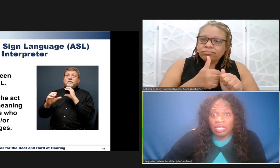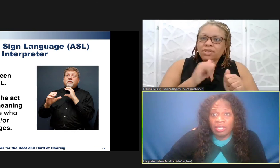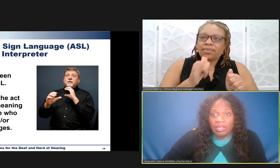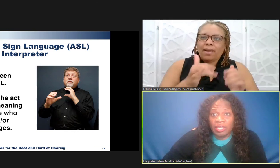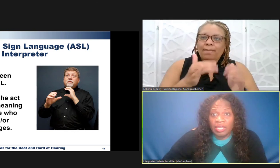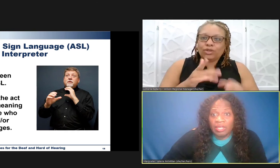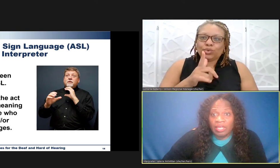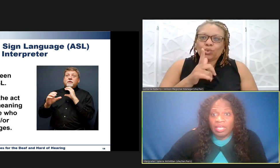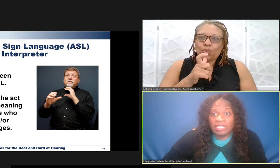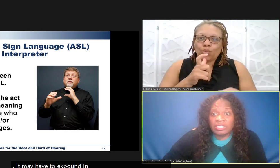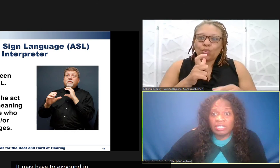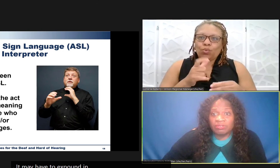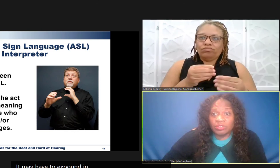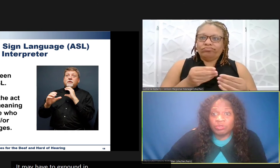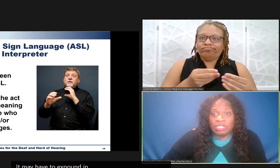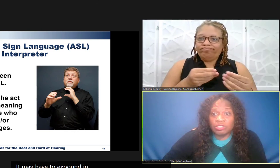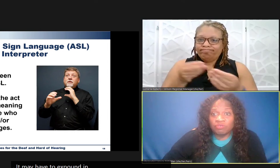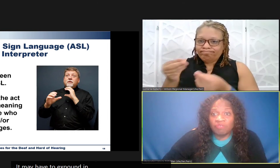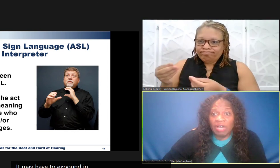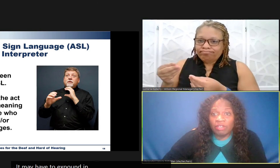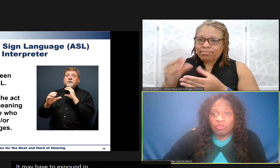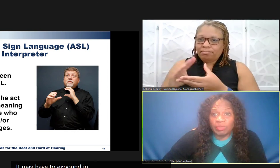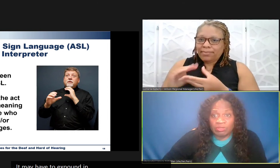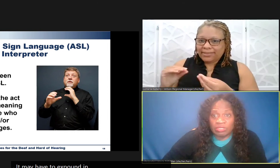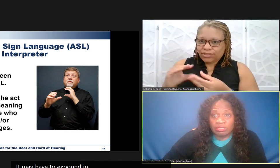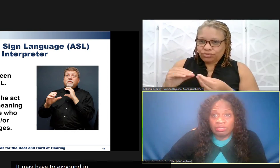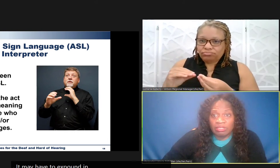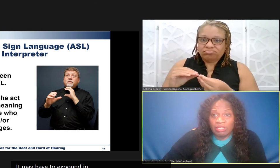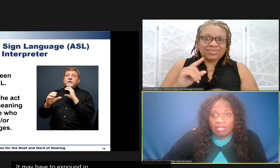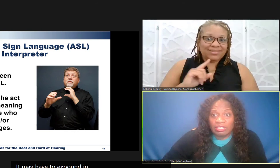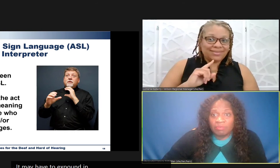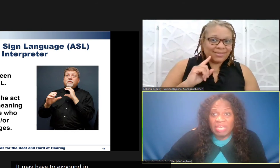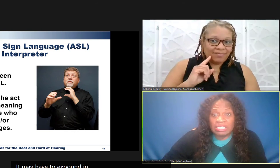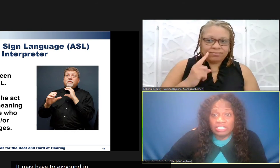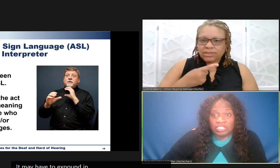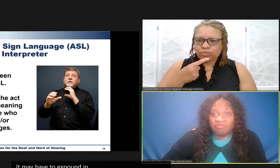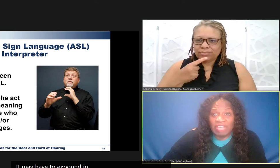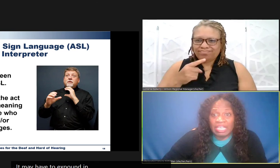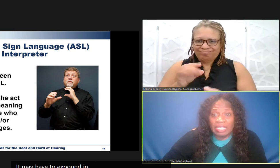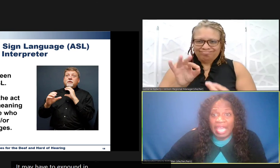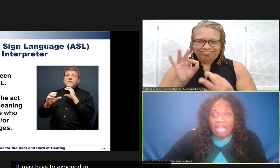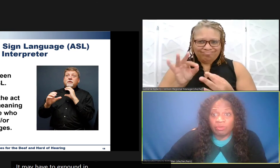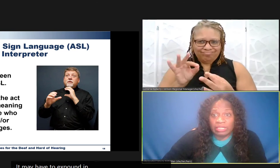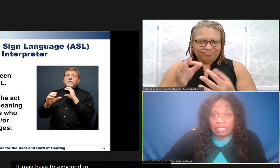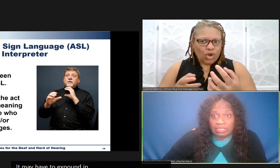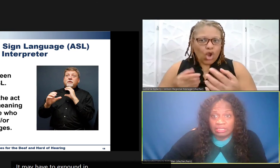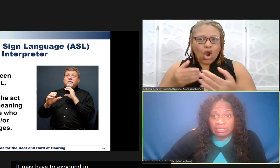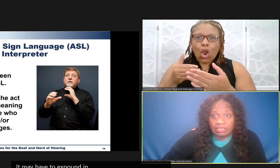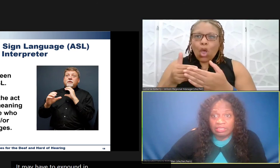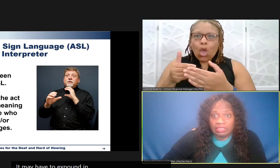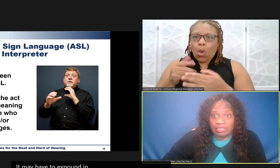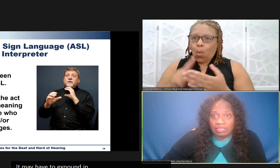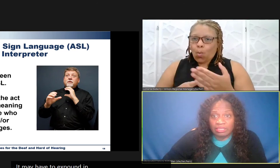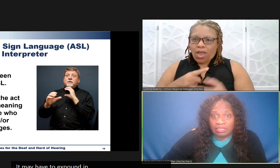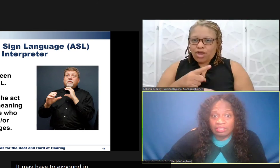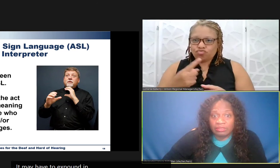English. It is their duty to follow the person message, convey it accurately.